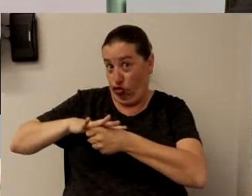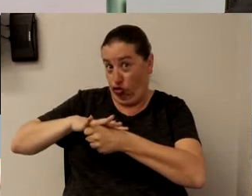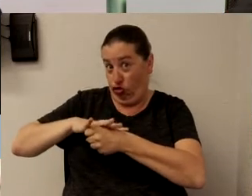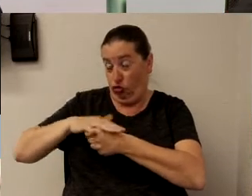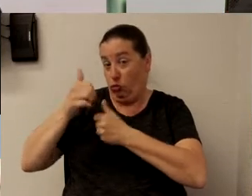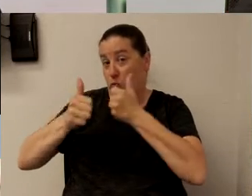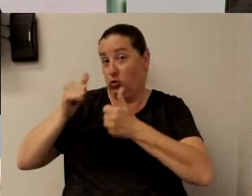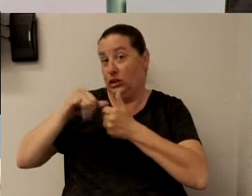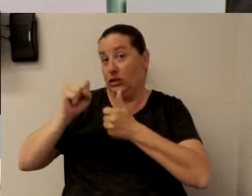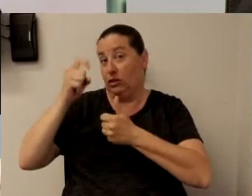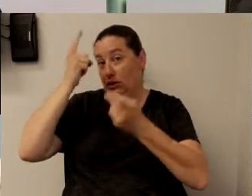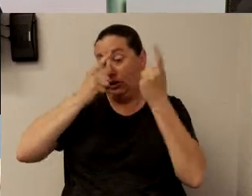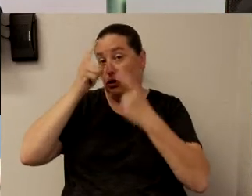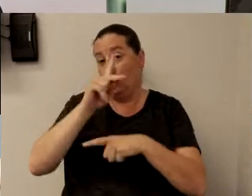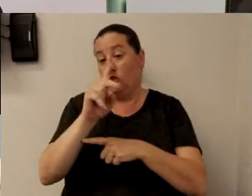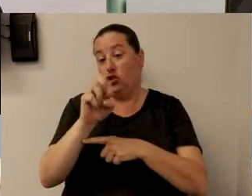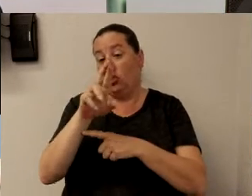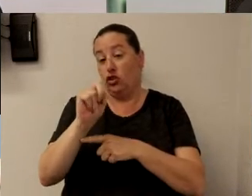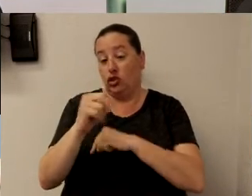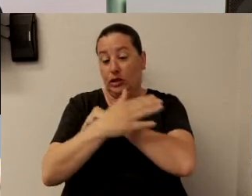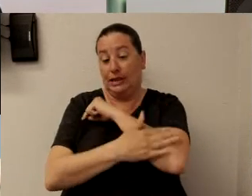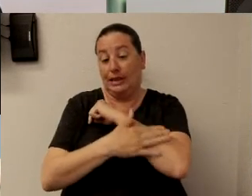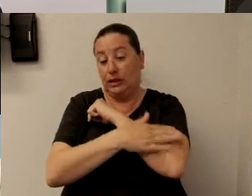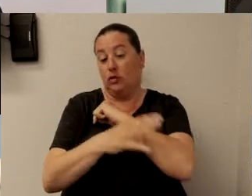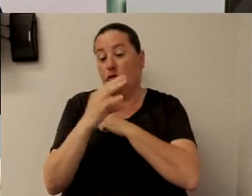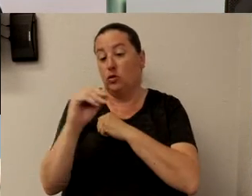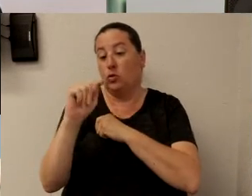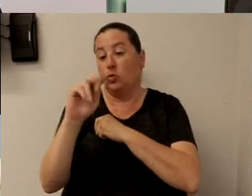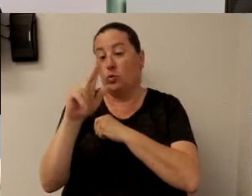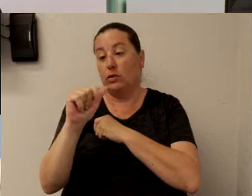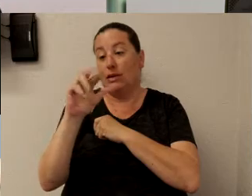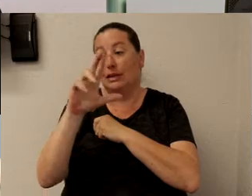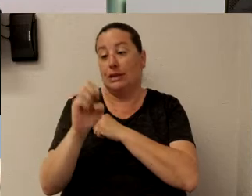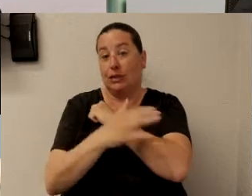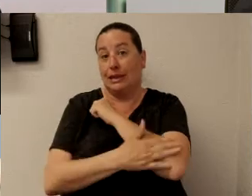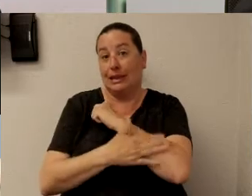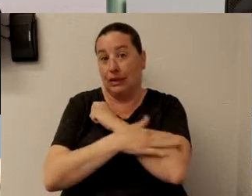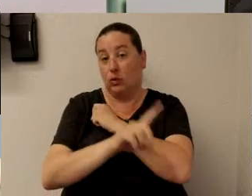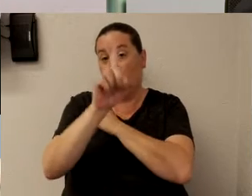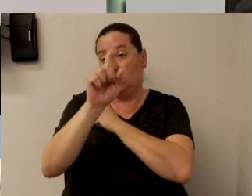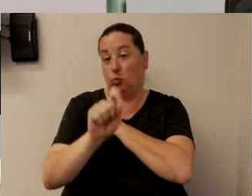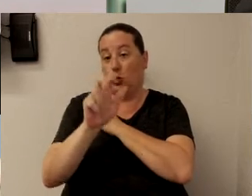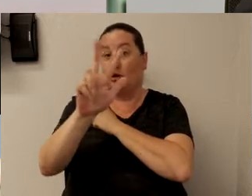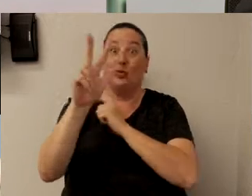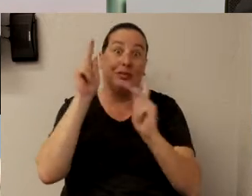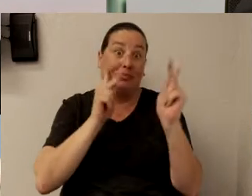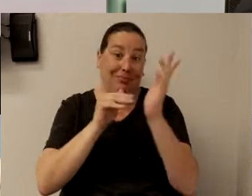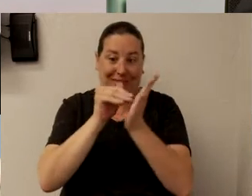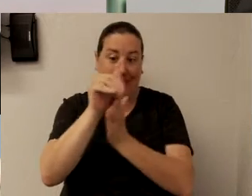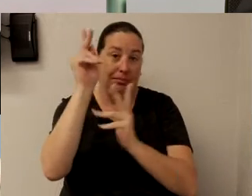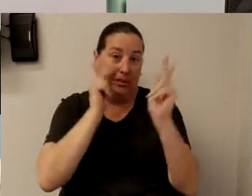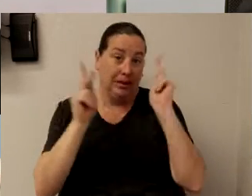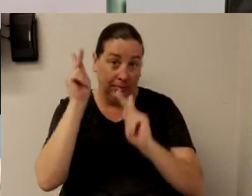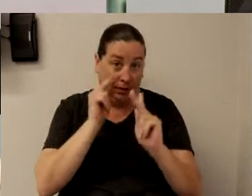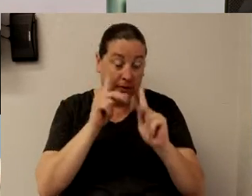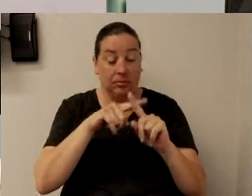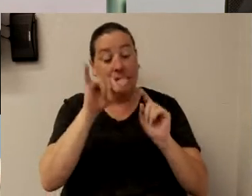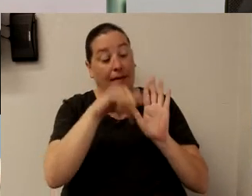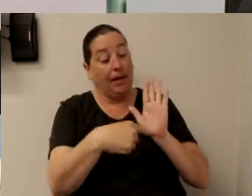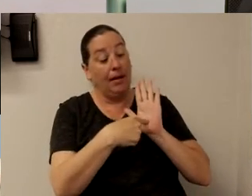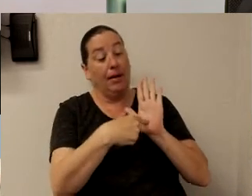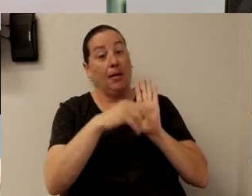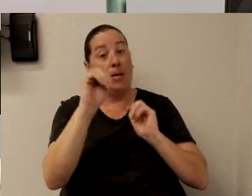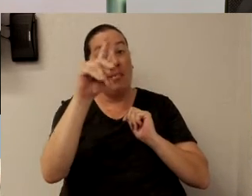Kern County and Tulare County, has about 1.3 million people. But the model is now suggesting that we will see the